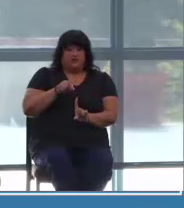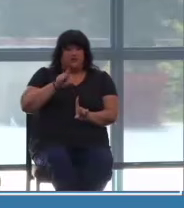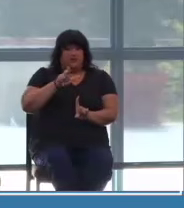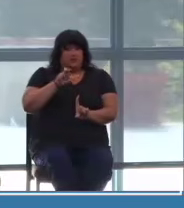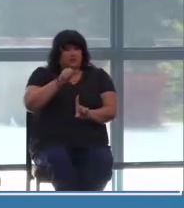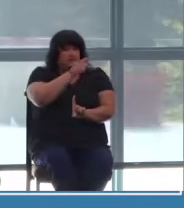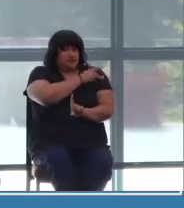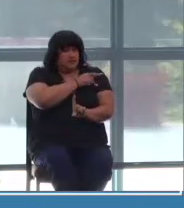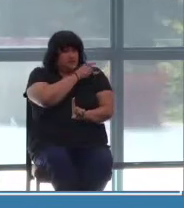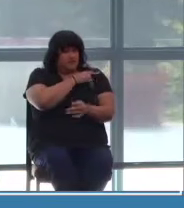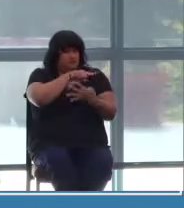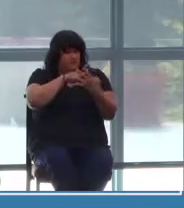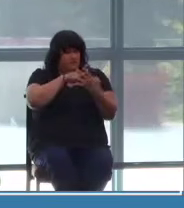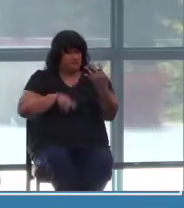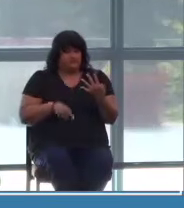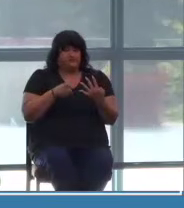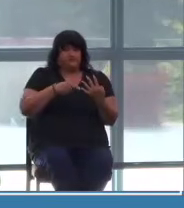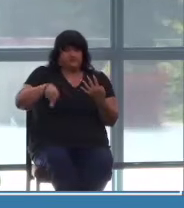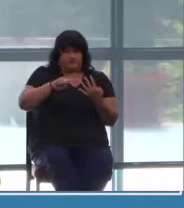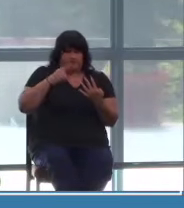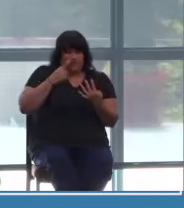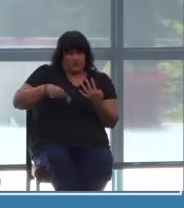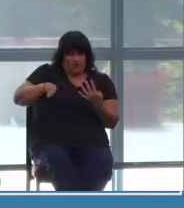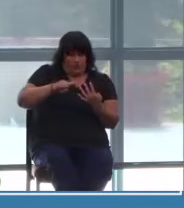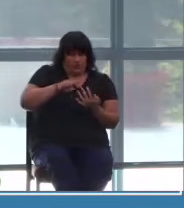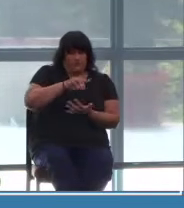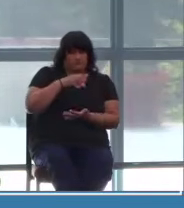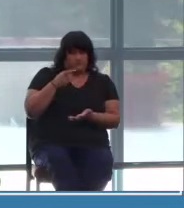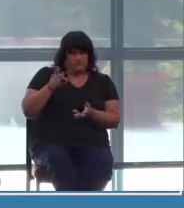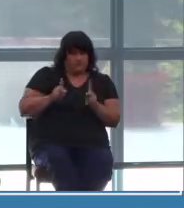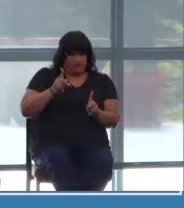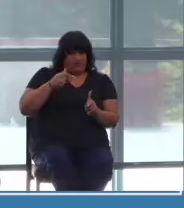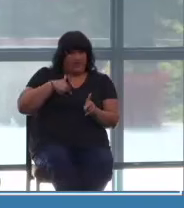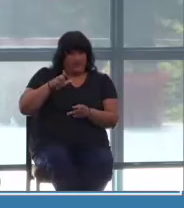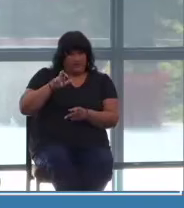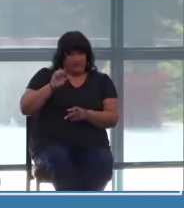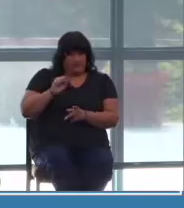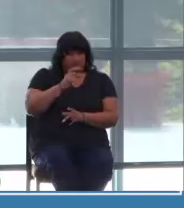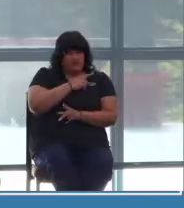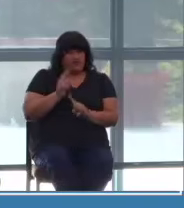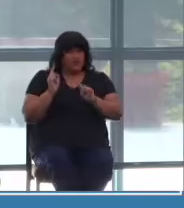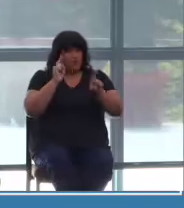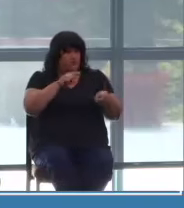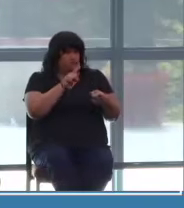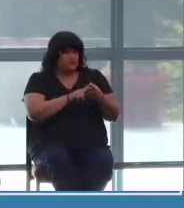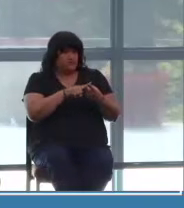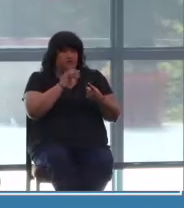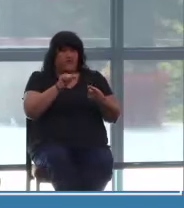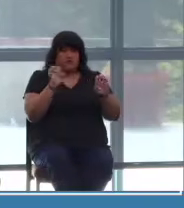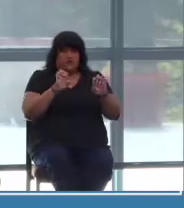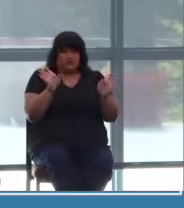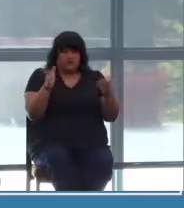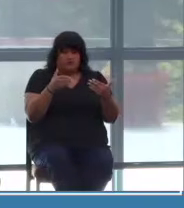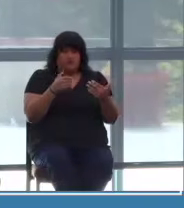for lupus patients, chest pain was the most common reason why a lupus patient went to the emergency room. The